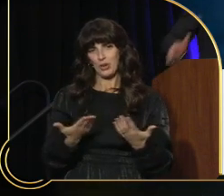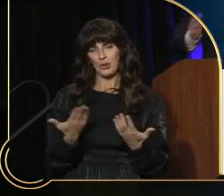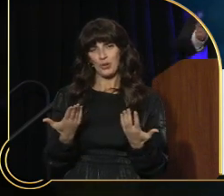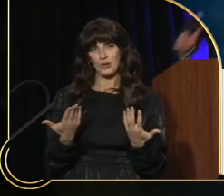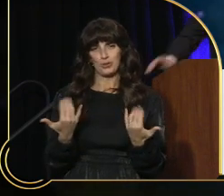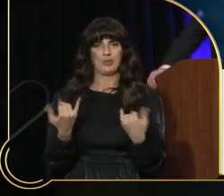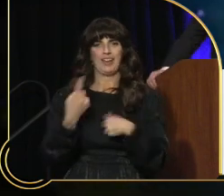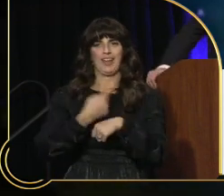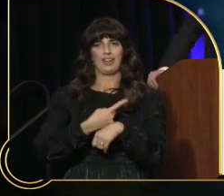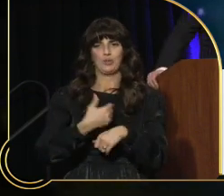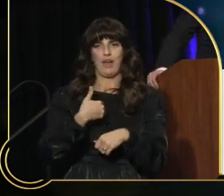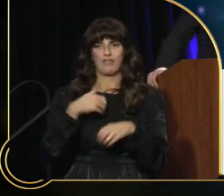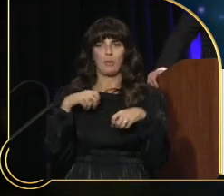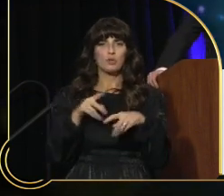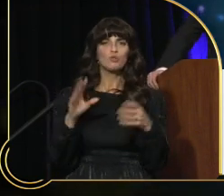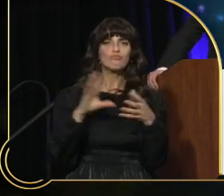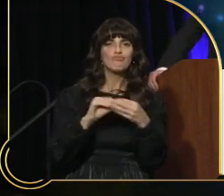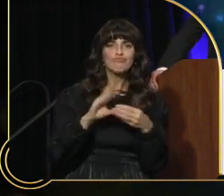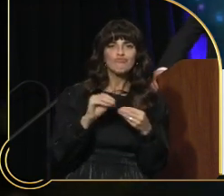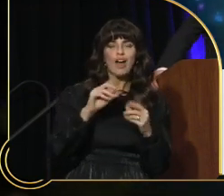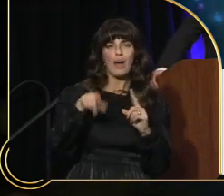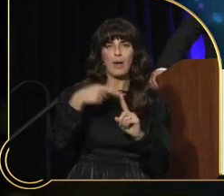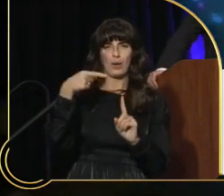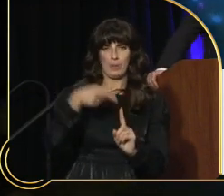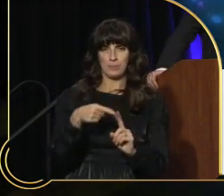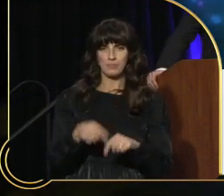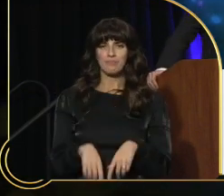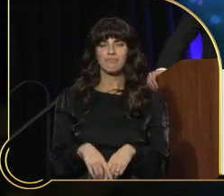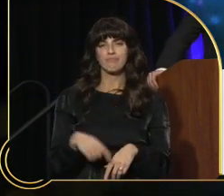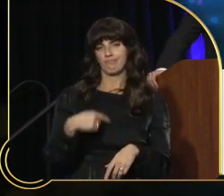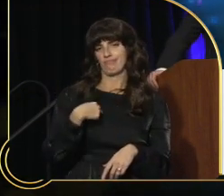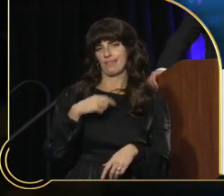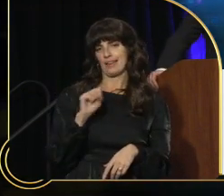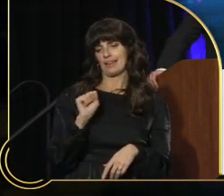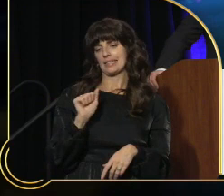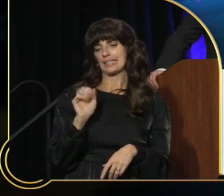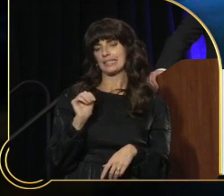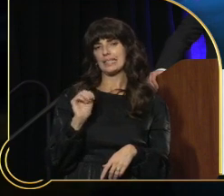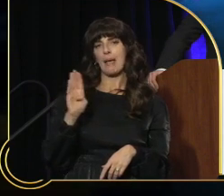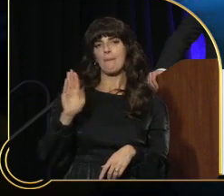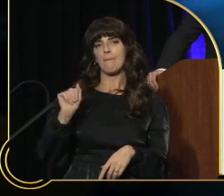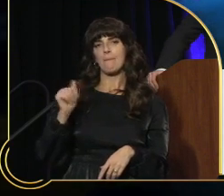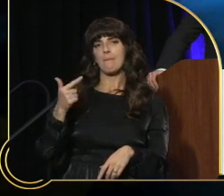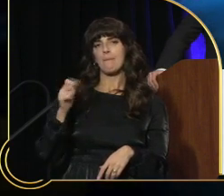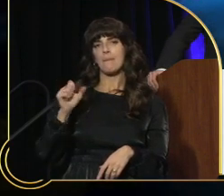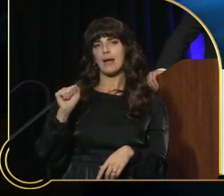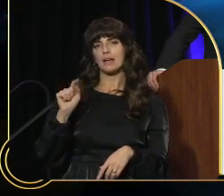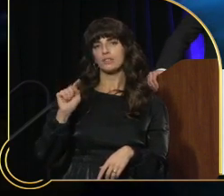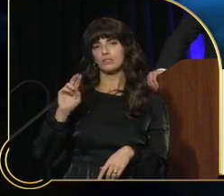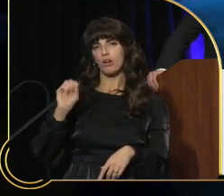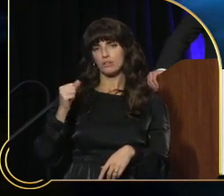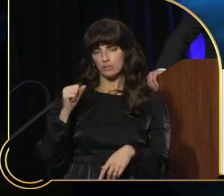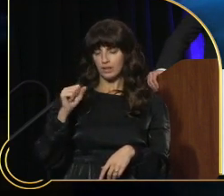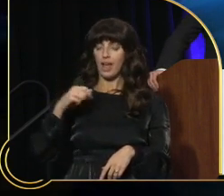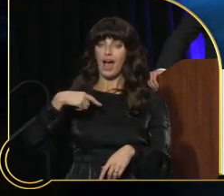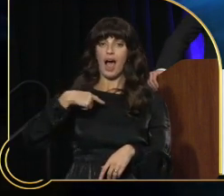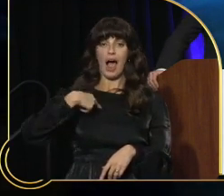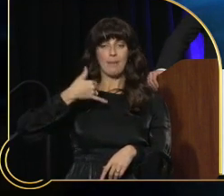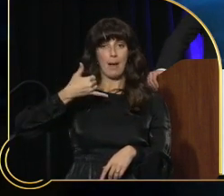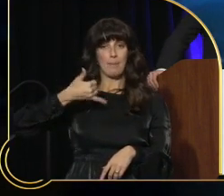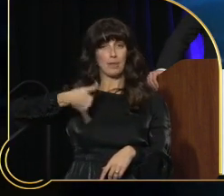the chance to say some words about him. I am Sam Bagenstos. I am a blonde-haired,